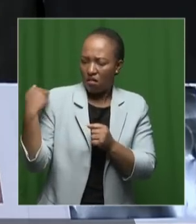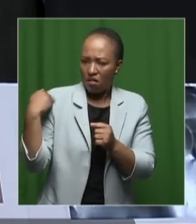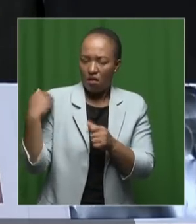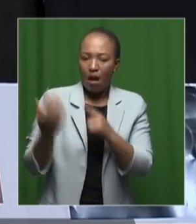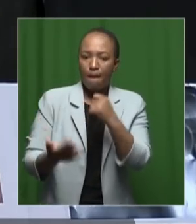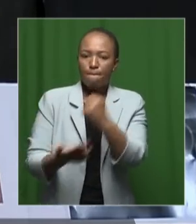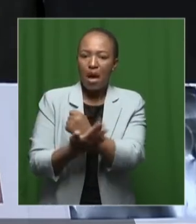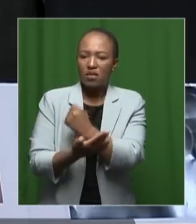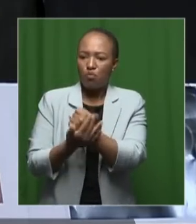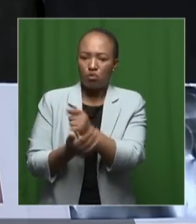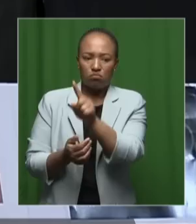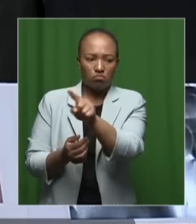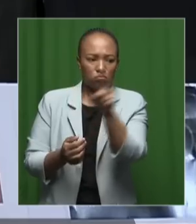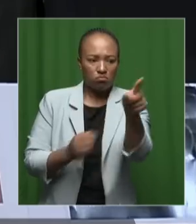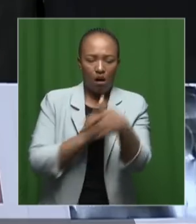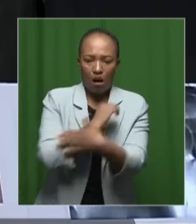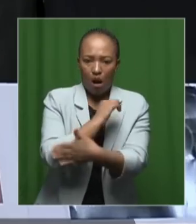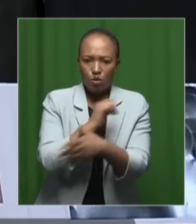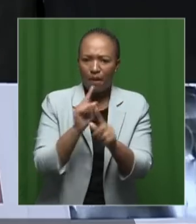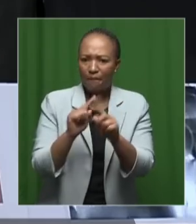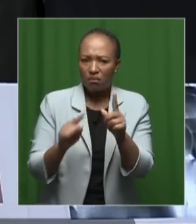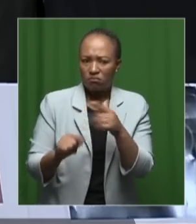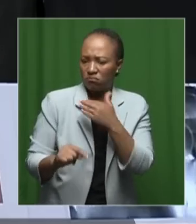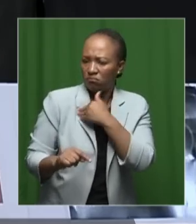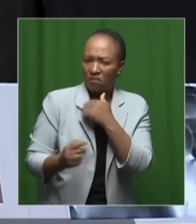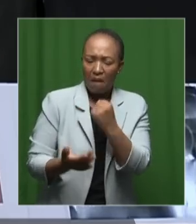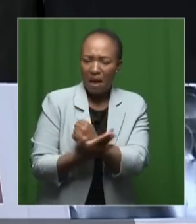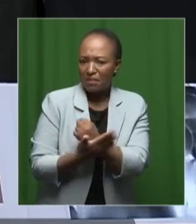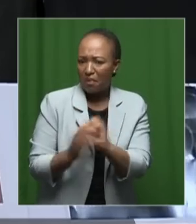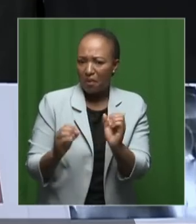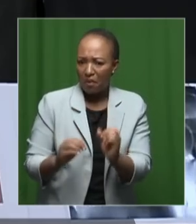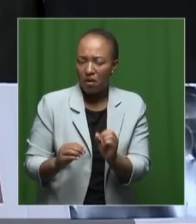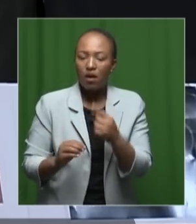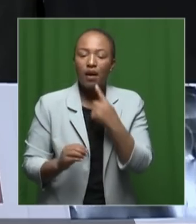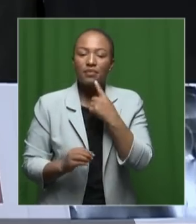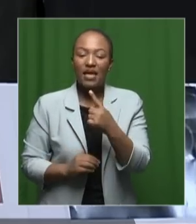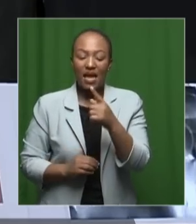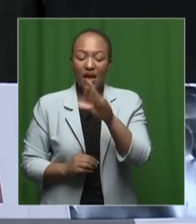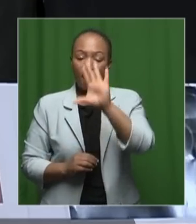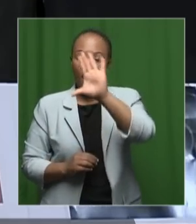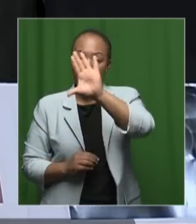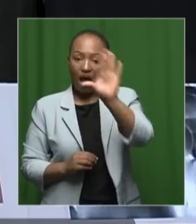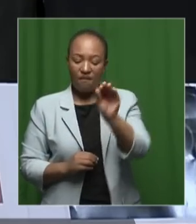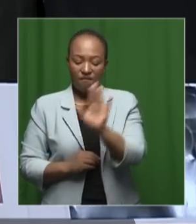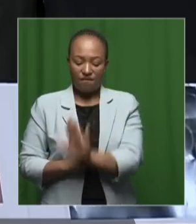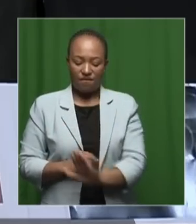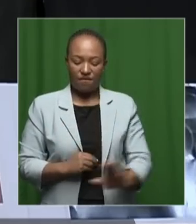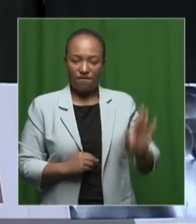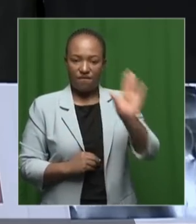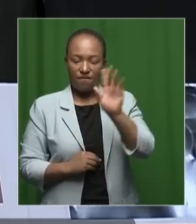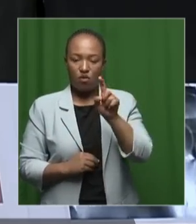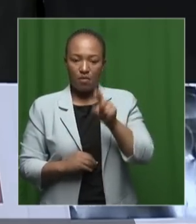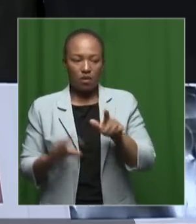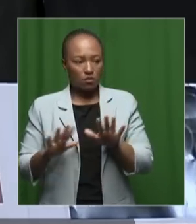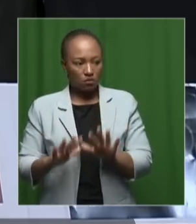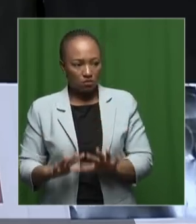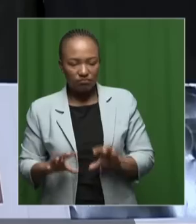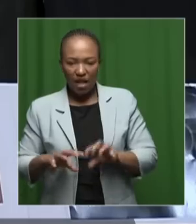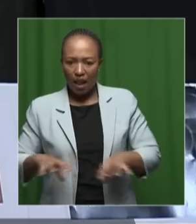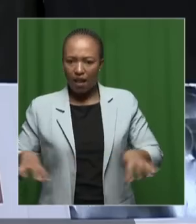That happens. So all we are saying is that we must see Africa as a whole, and not just see these little things like